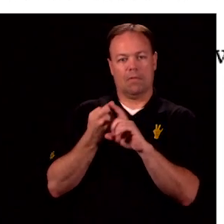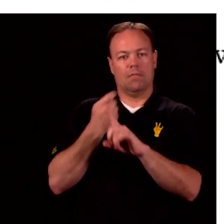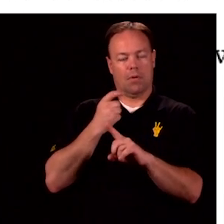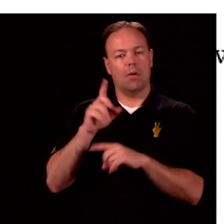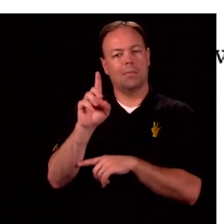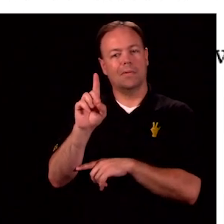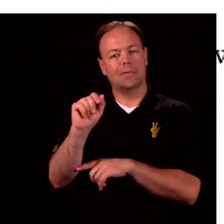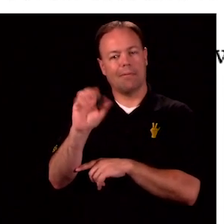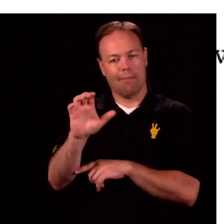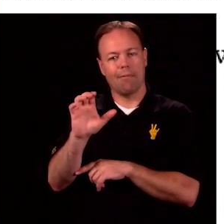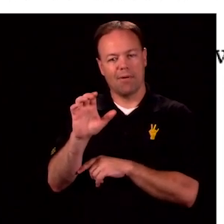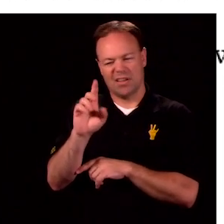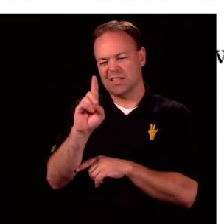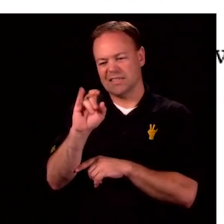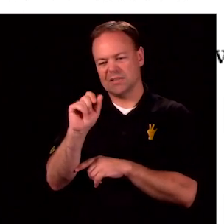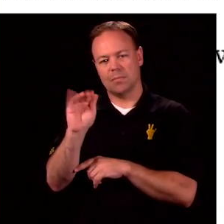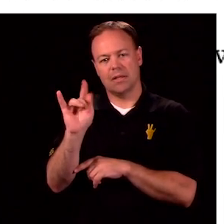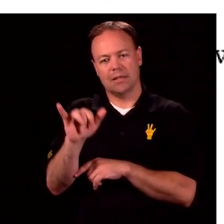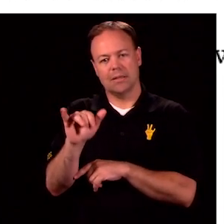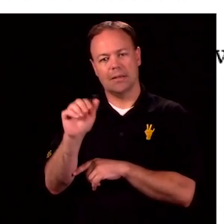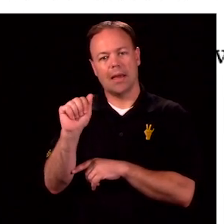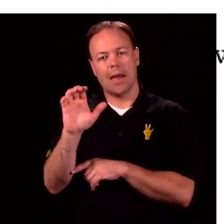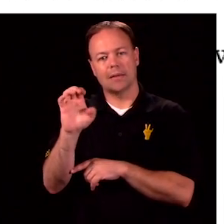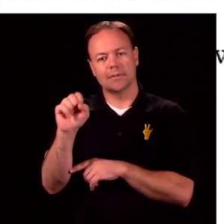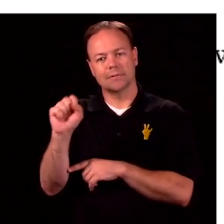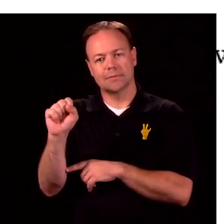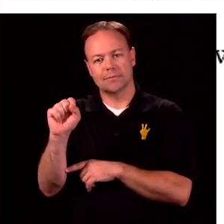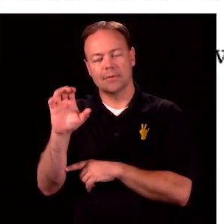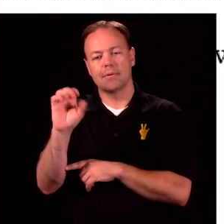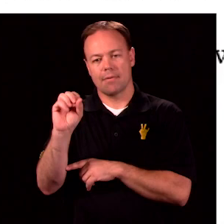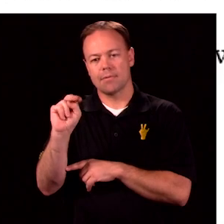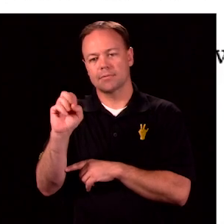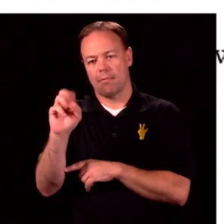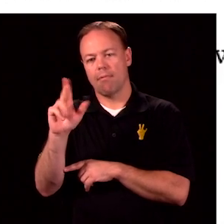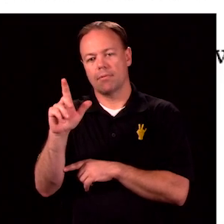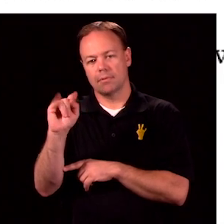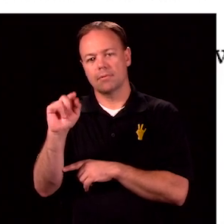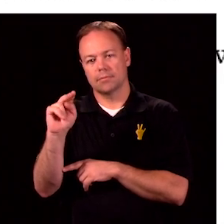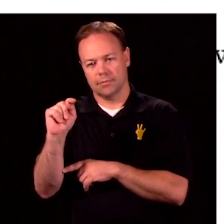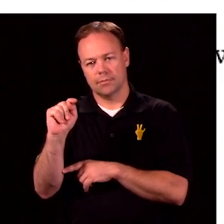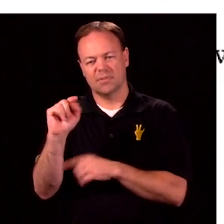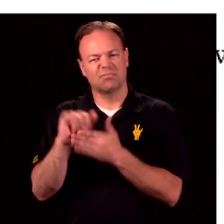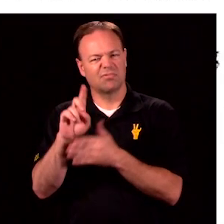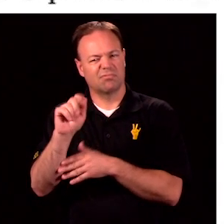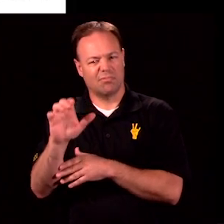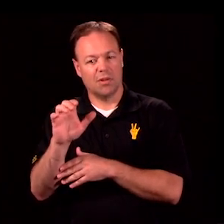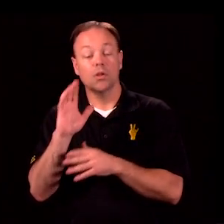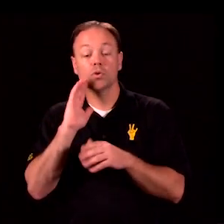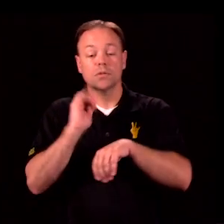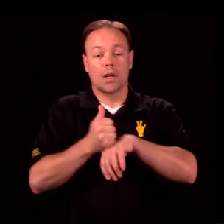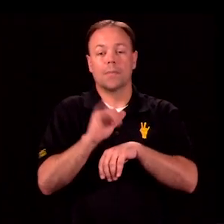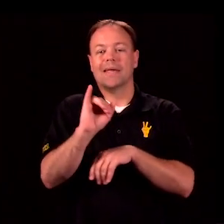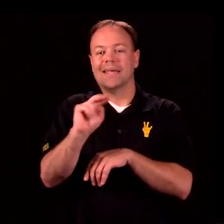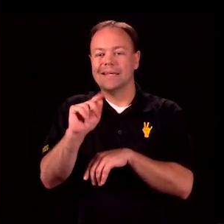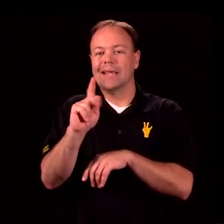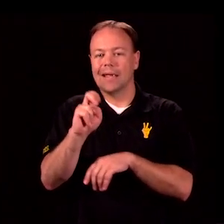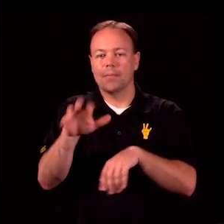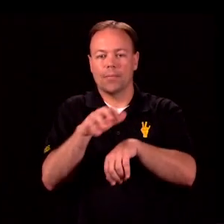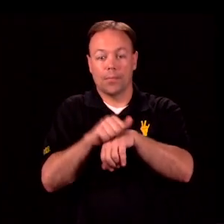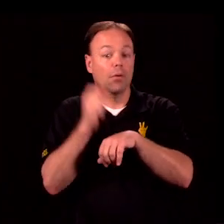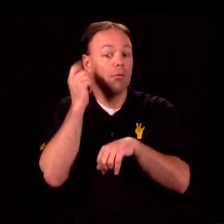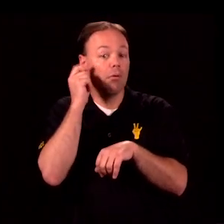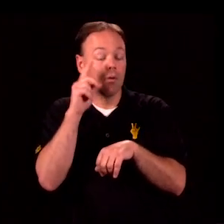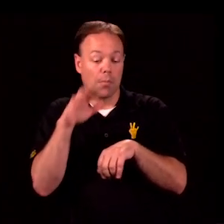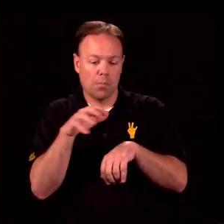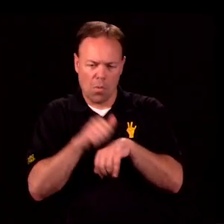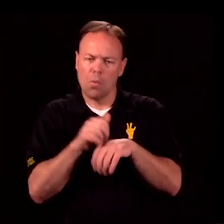consultant asking that you call the general DRC phone number to arrange an intake appointment. While it is preferable that these appointments